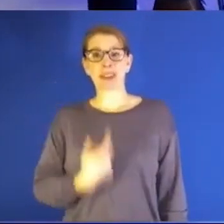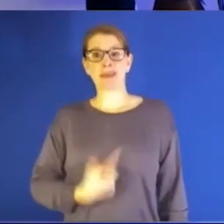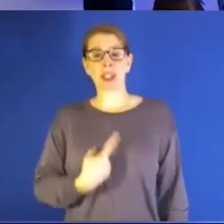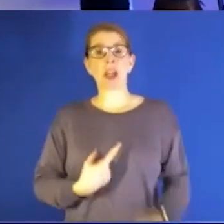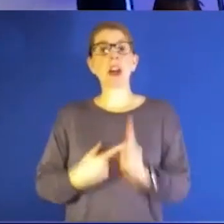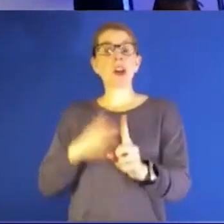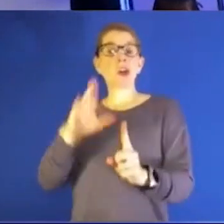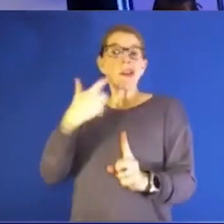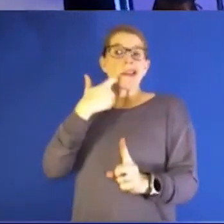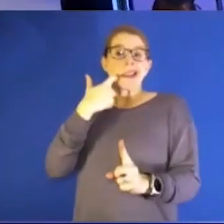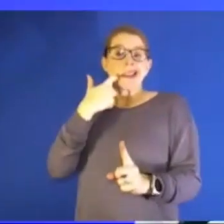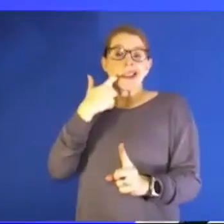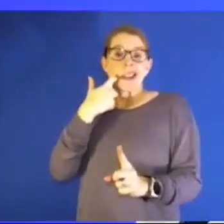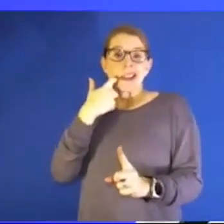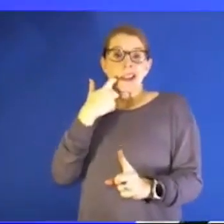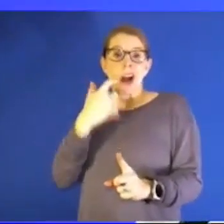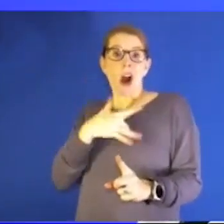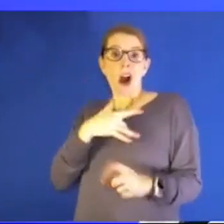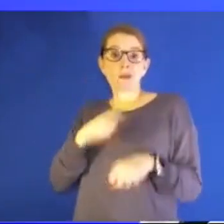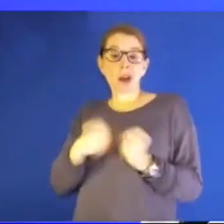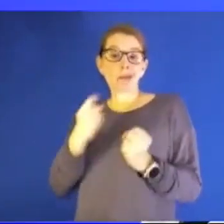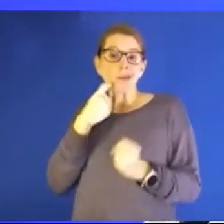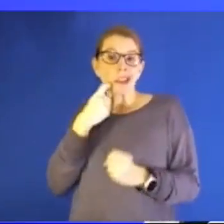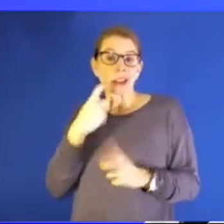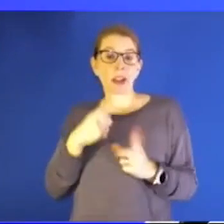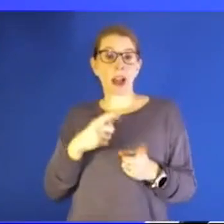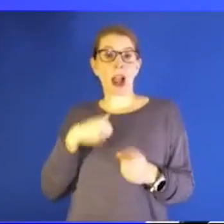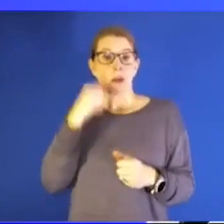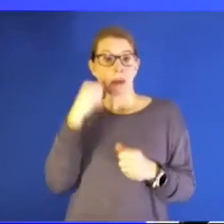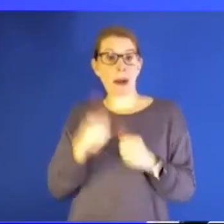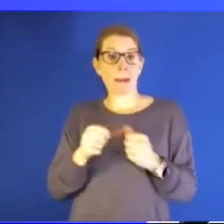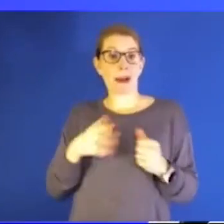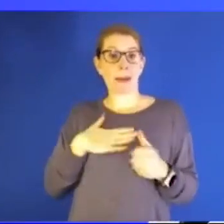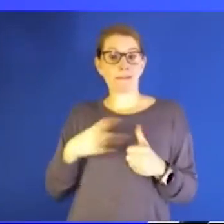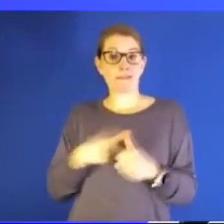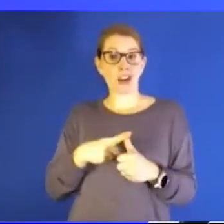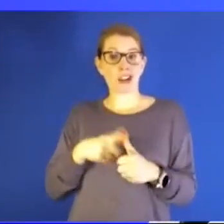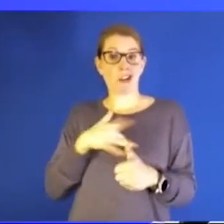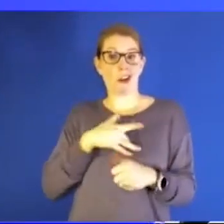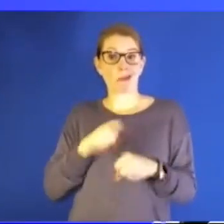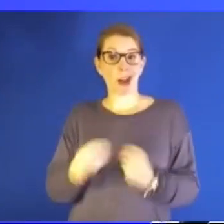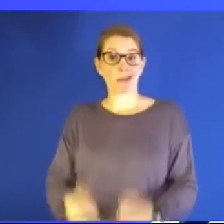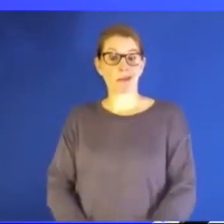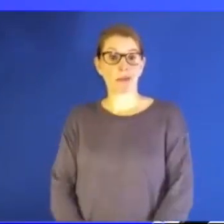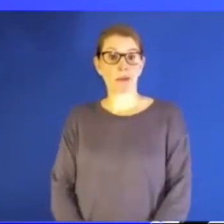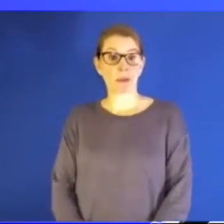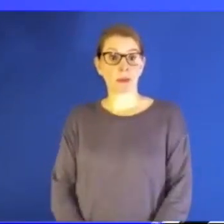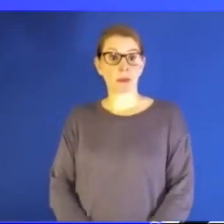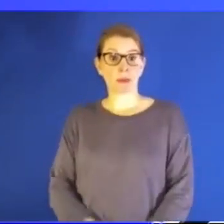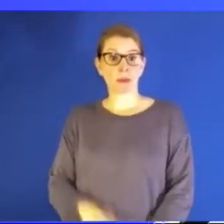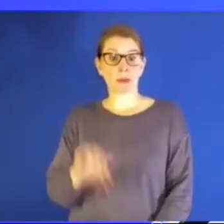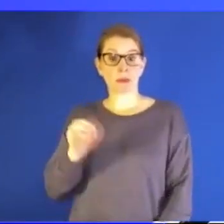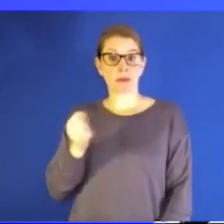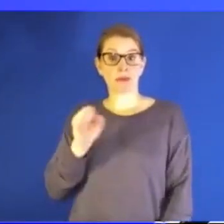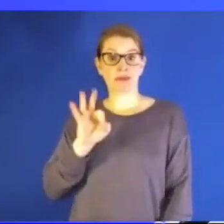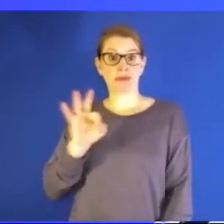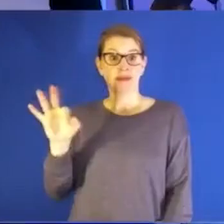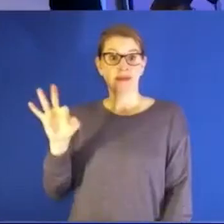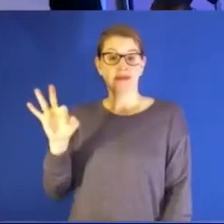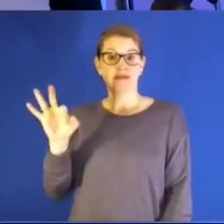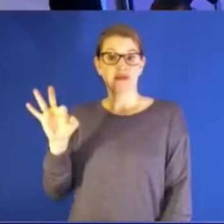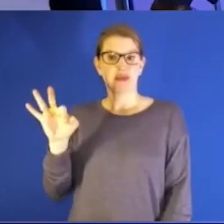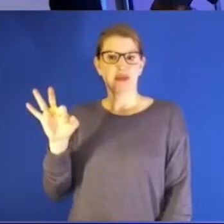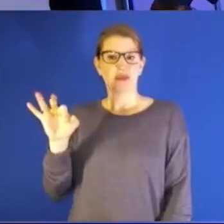big heartbreak, Jess? Well, I remember my first one. Yeah. My first one. What was it? Jeff.